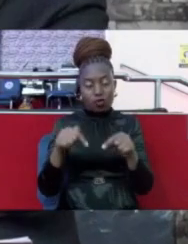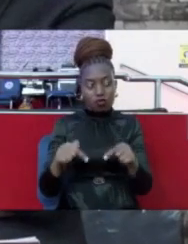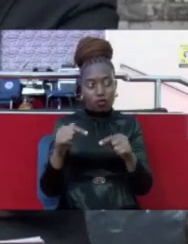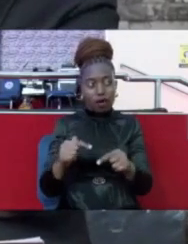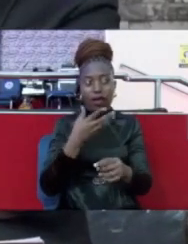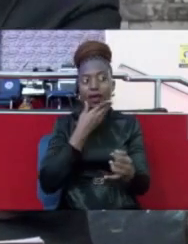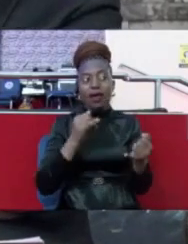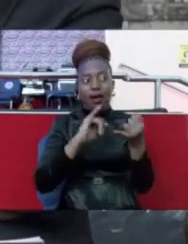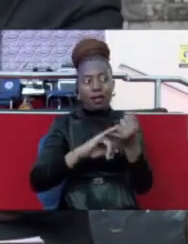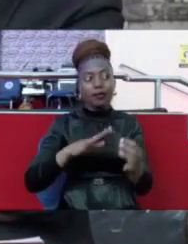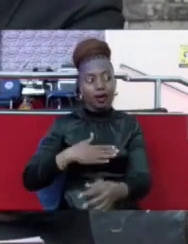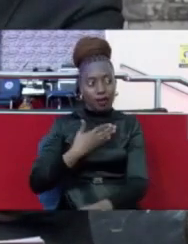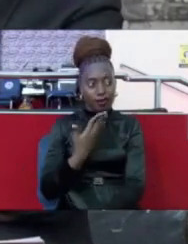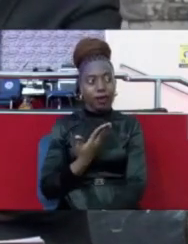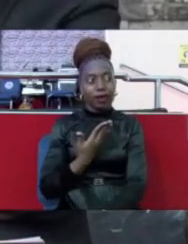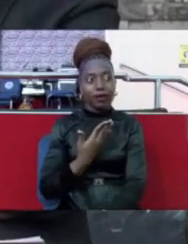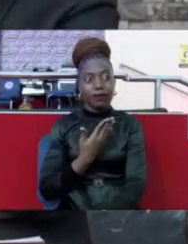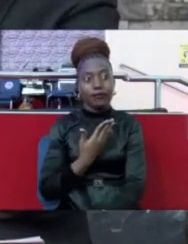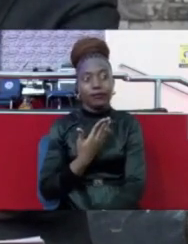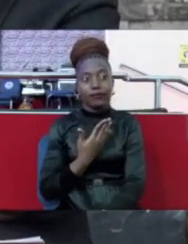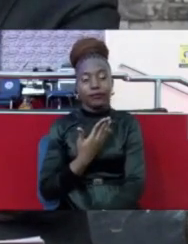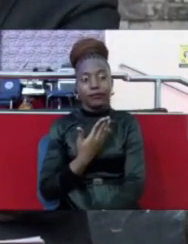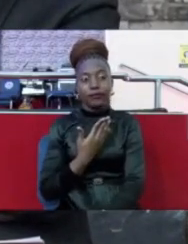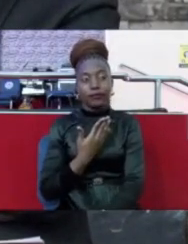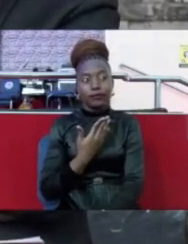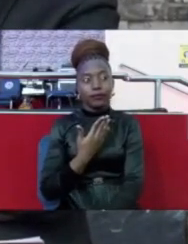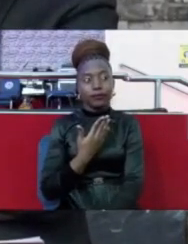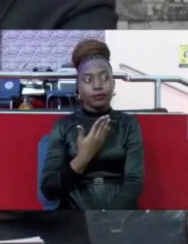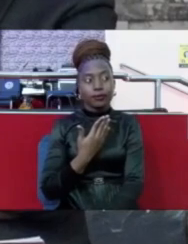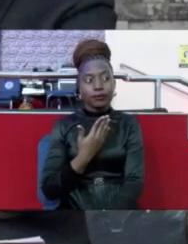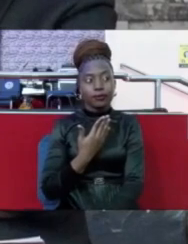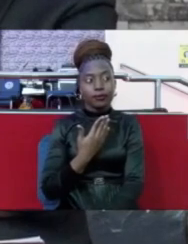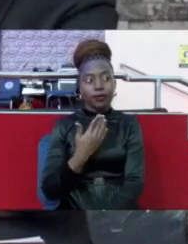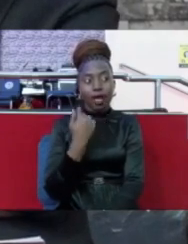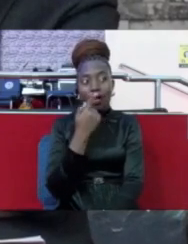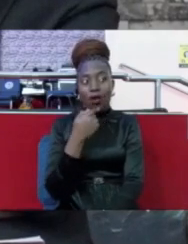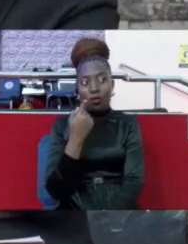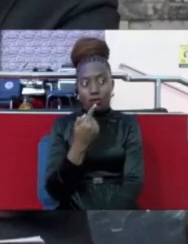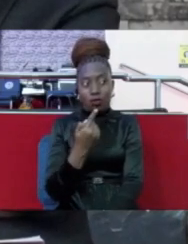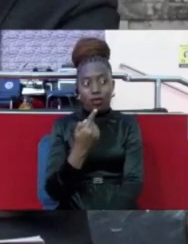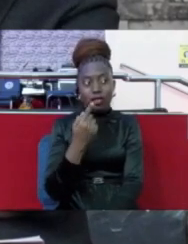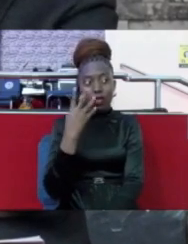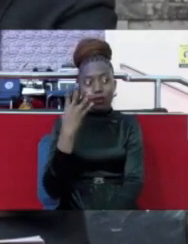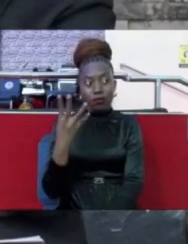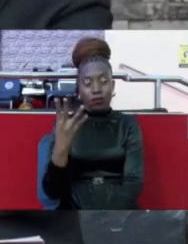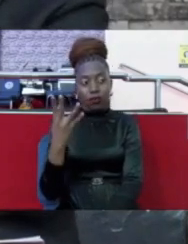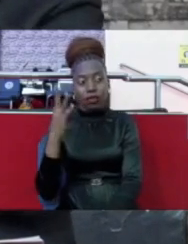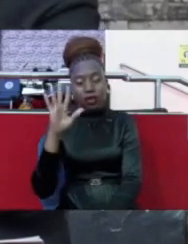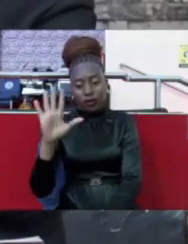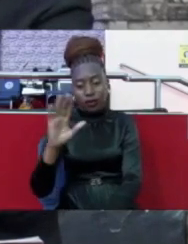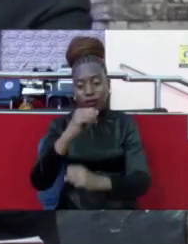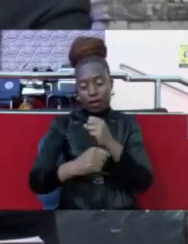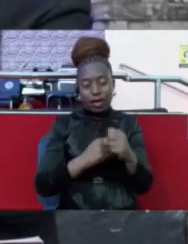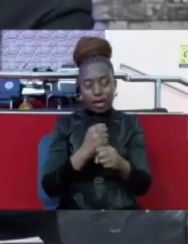kumtambulisha mnenaji wa siku ya leo, mume wangu Ron Clark. Who is in his 45th year of ministry. Ambaye yuko